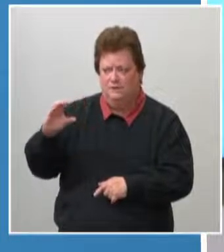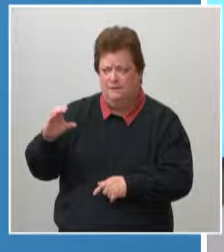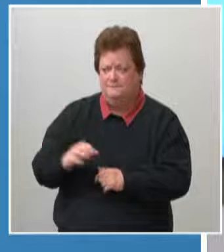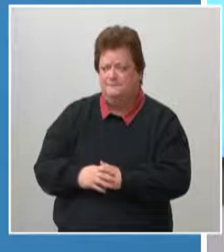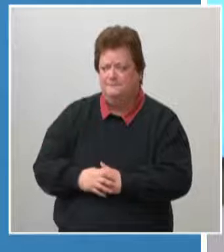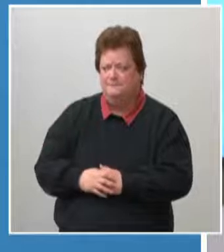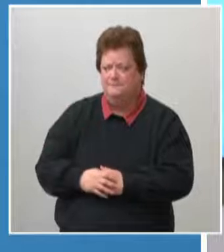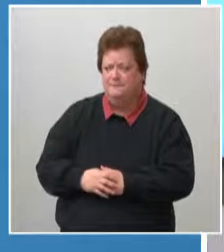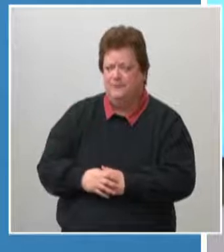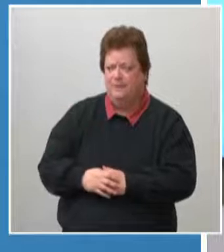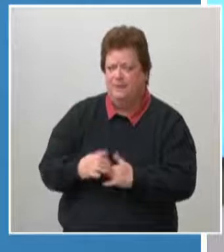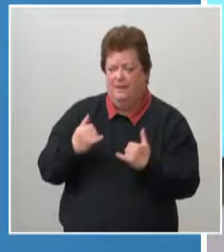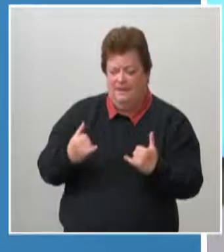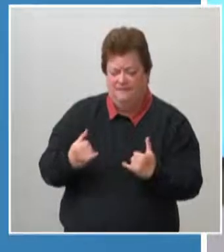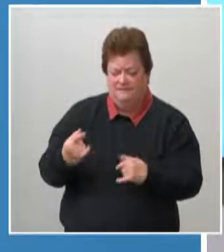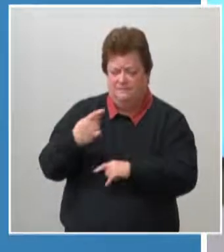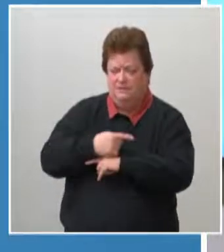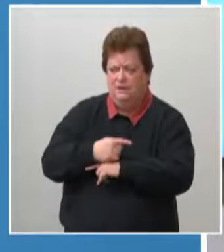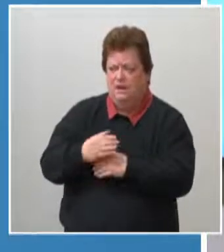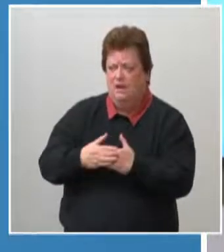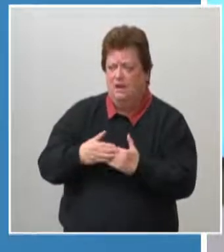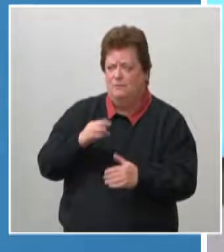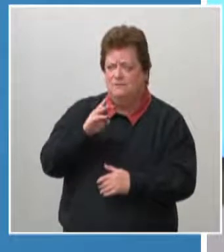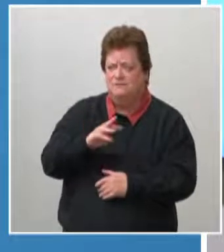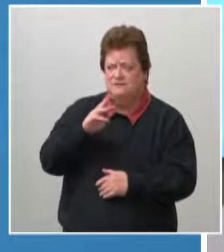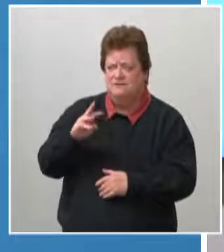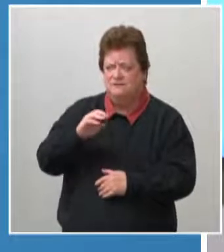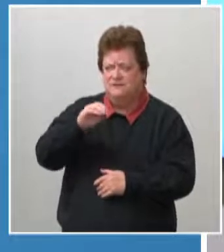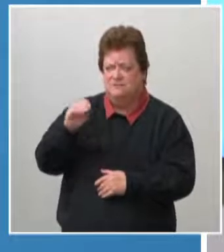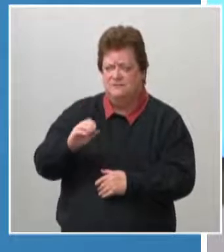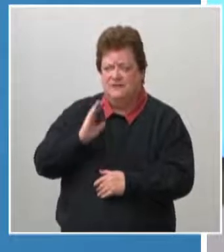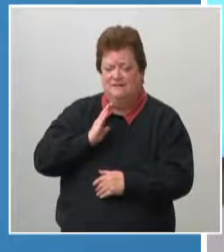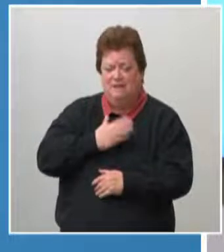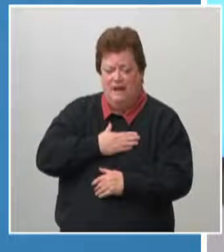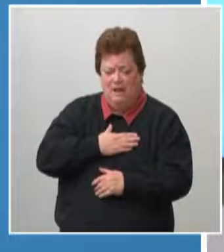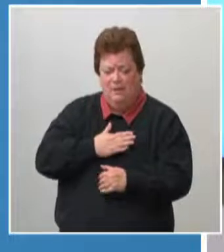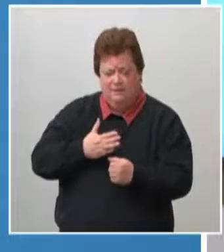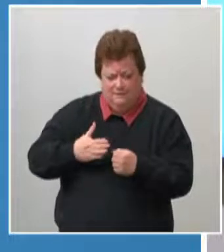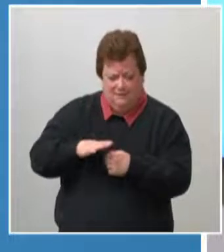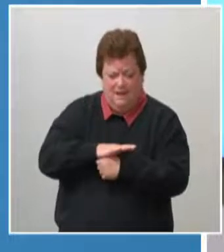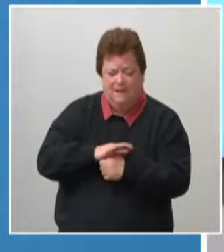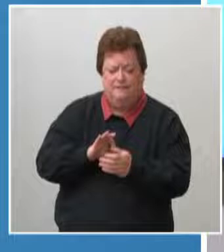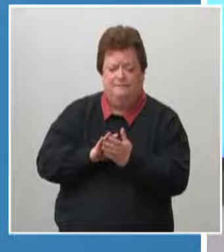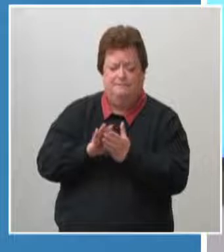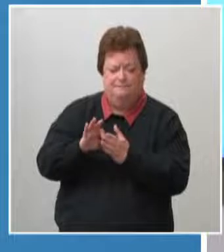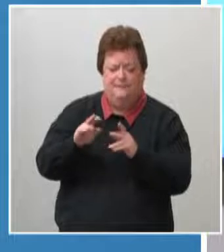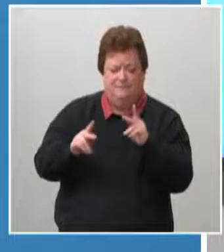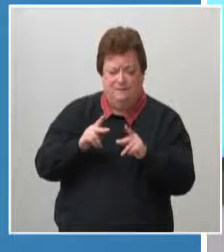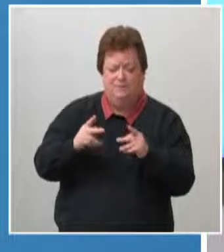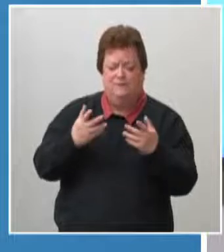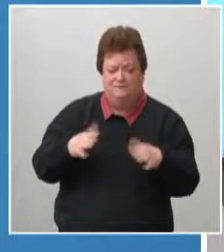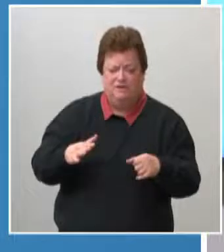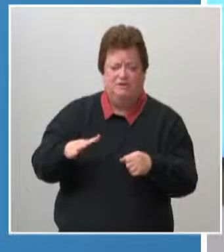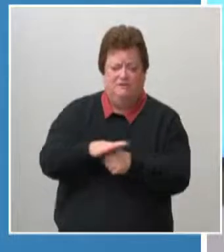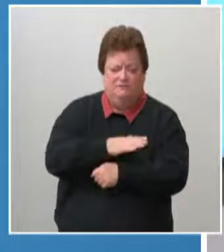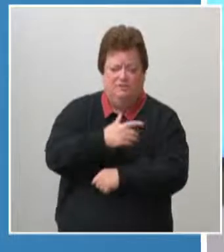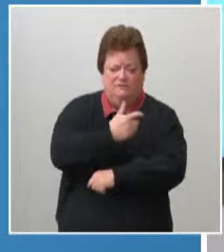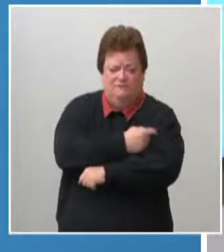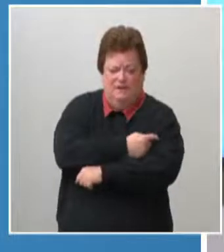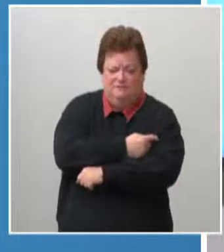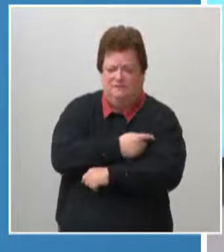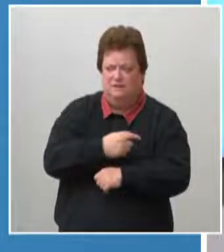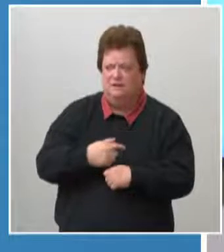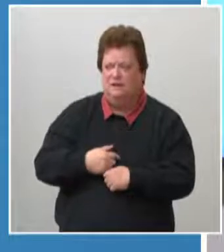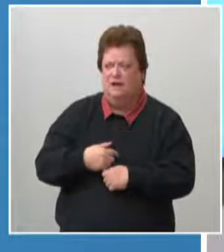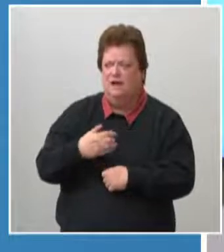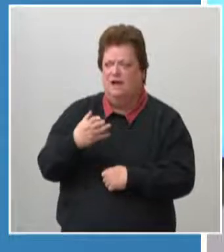402-441-4200. As of today, almost 66% of our entire population is fully vaccinated. And I'd like to